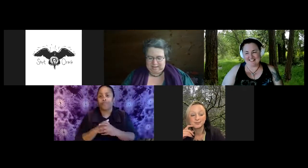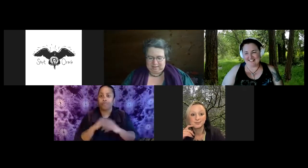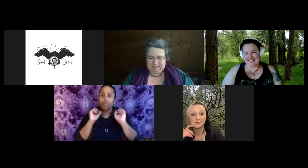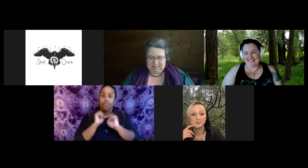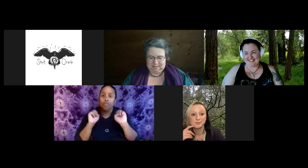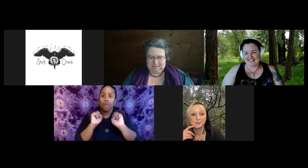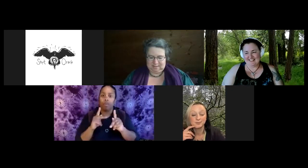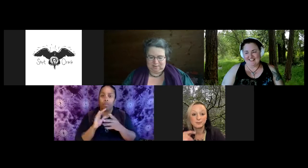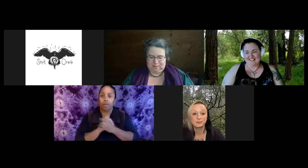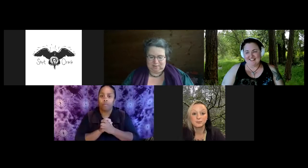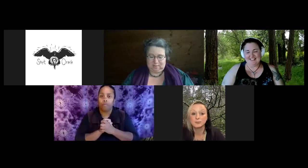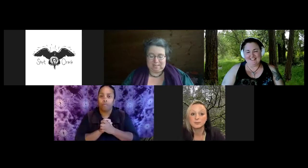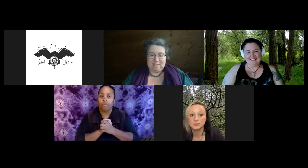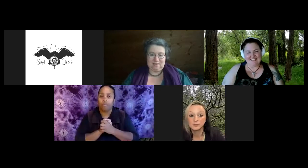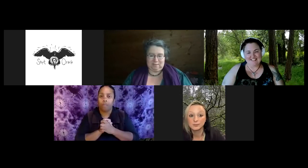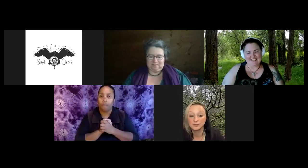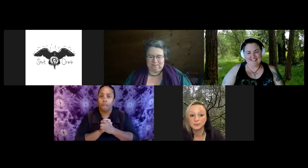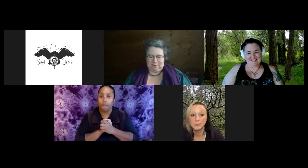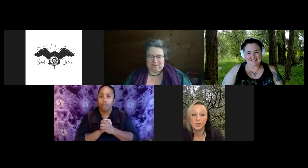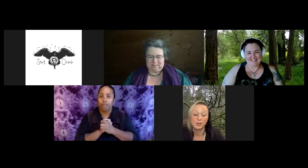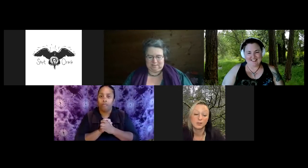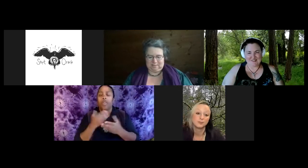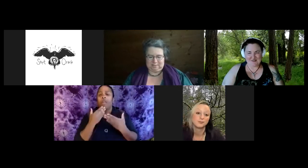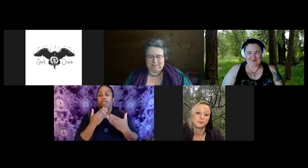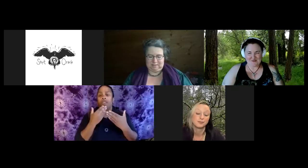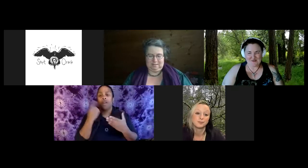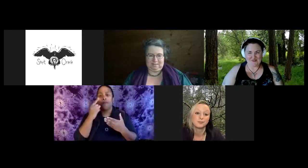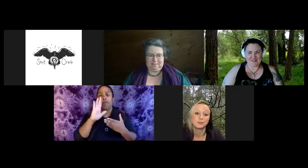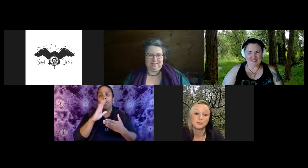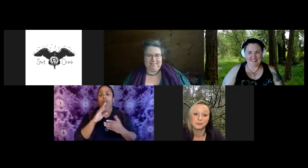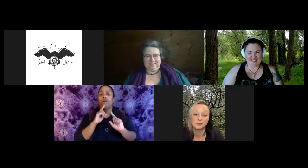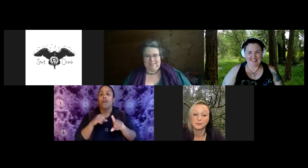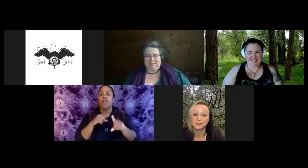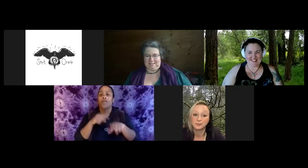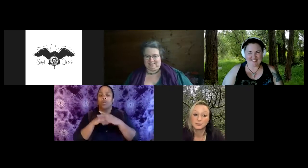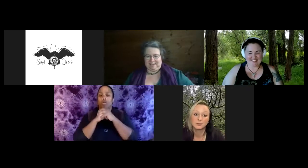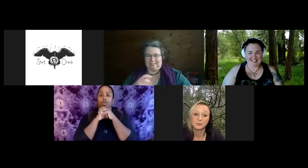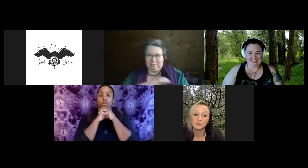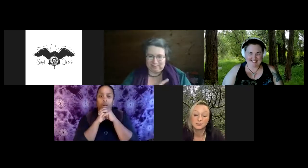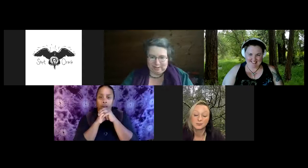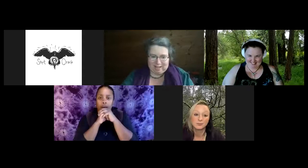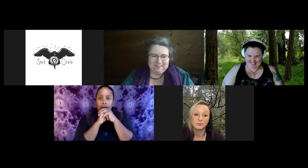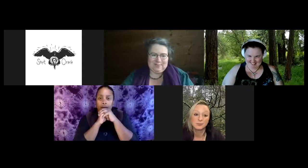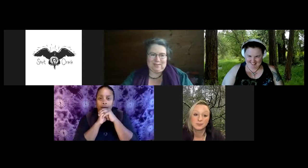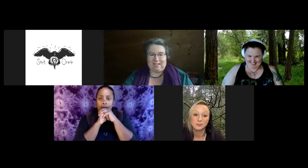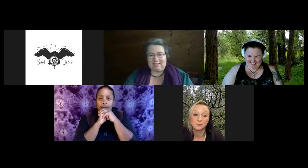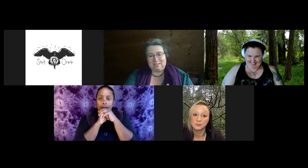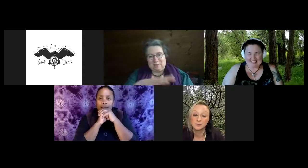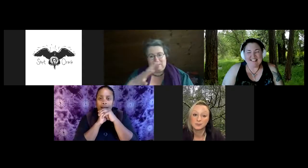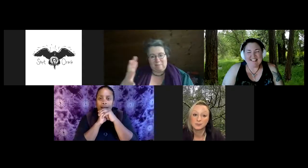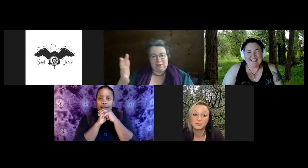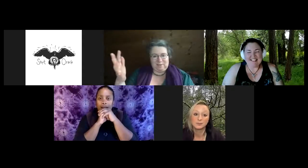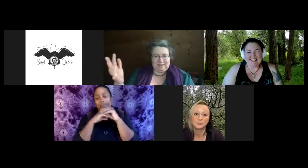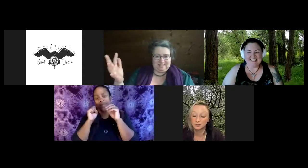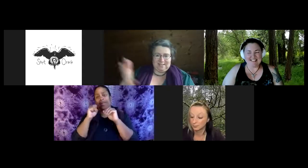Okay, I can't. Other photos. Well, thank you everyone for your answers. I'm like, oh, blah, blah, blah. So yeah, so that's what